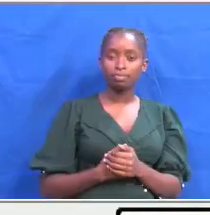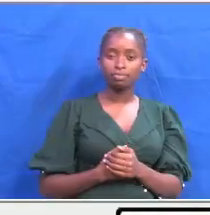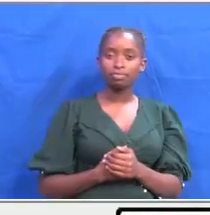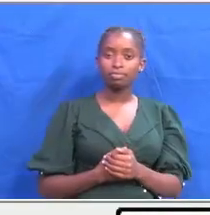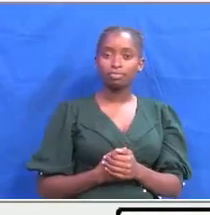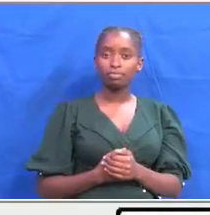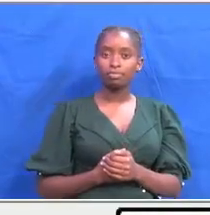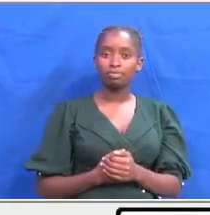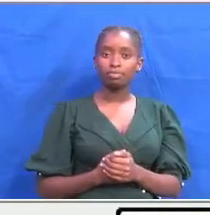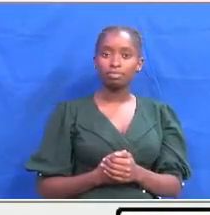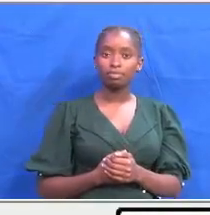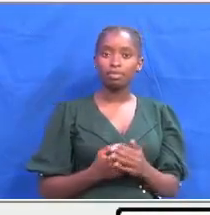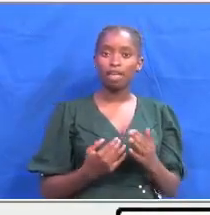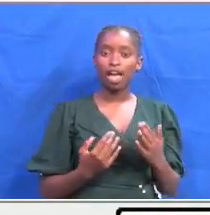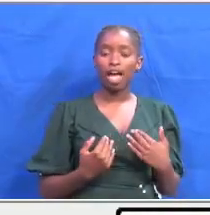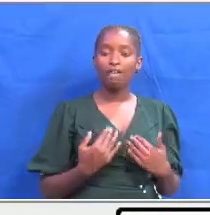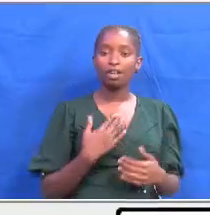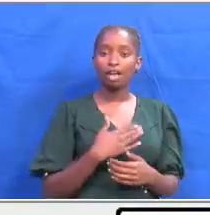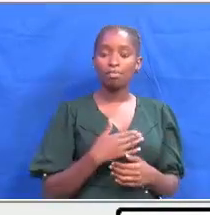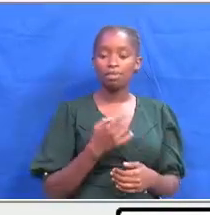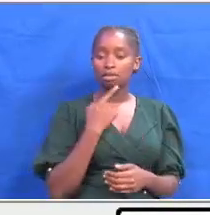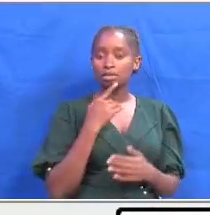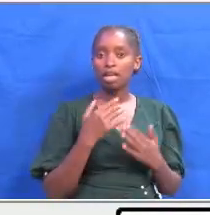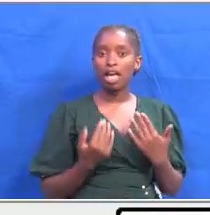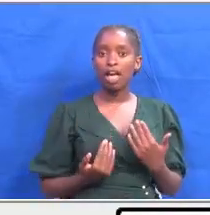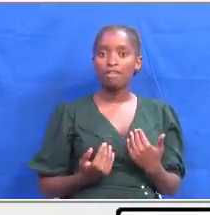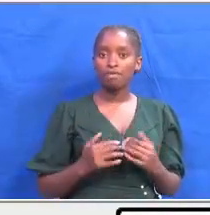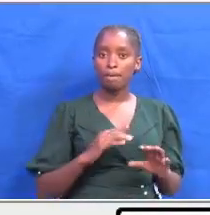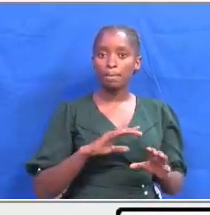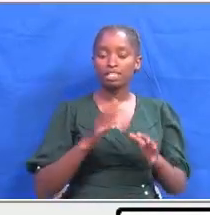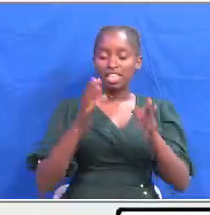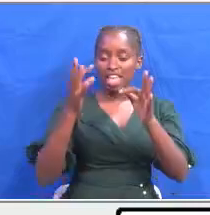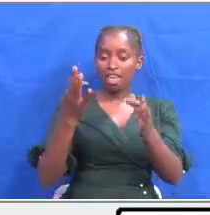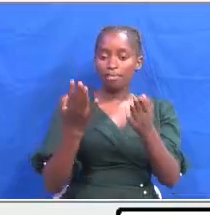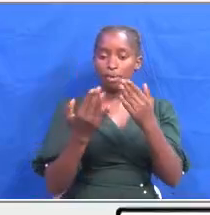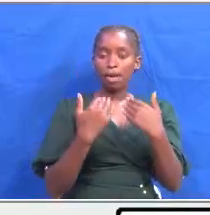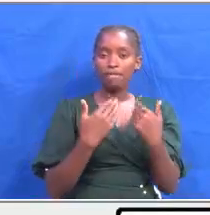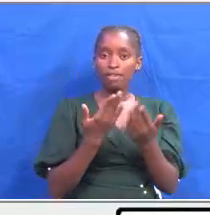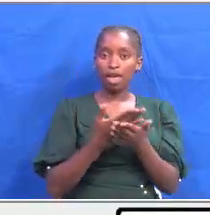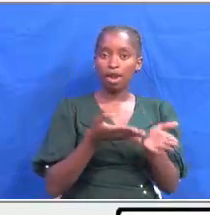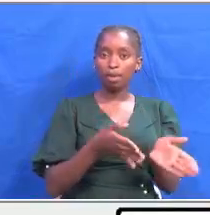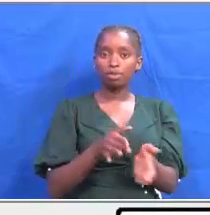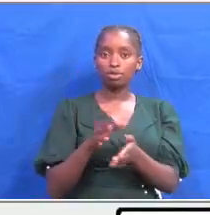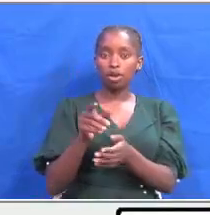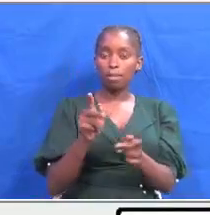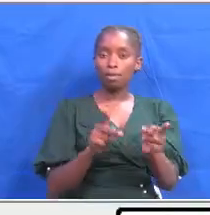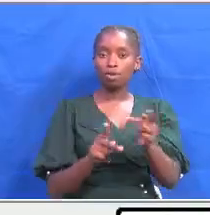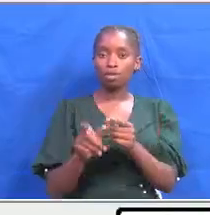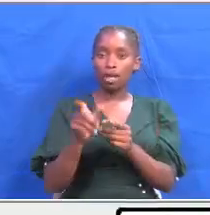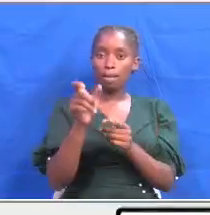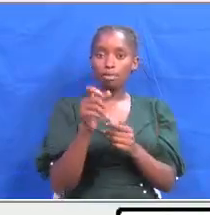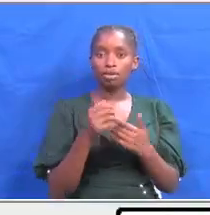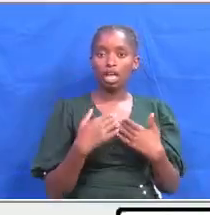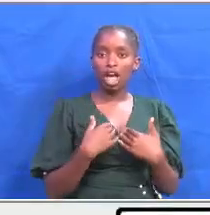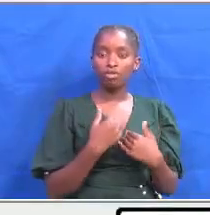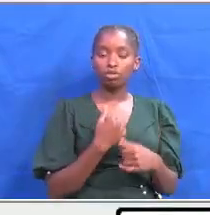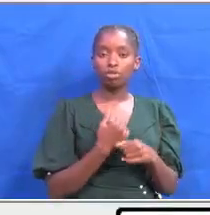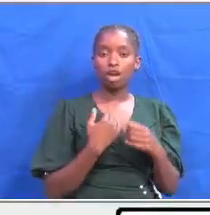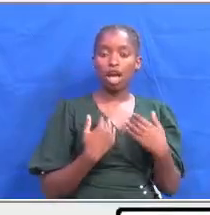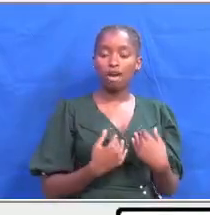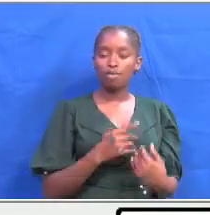also, that's why I say it's a difficult time for the country. If by any chance the court quashes the